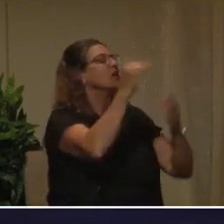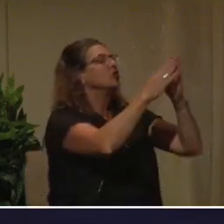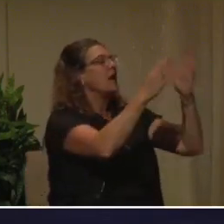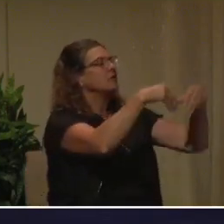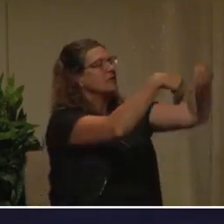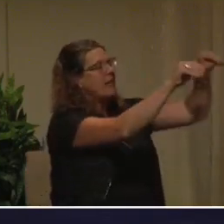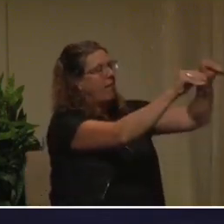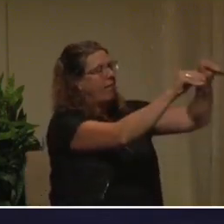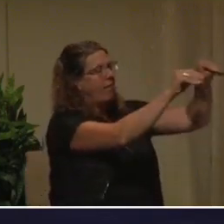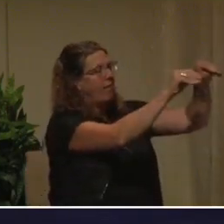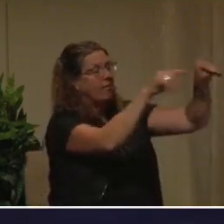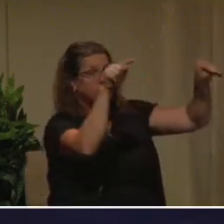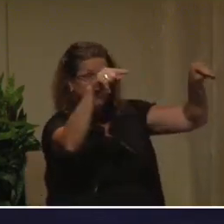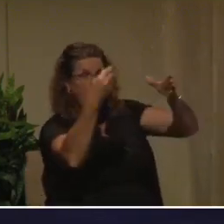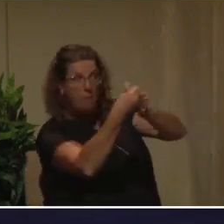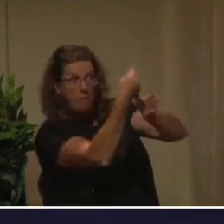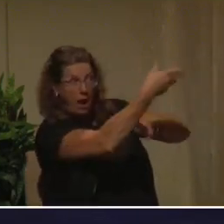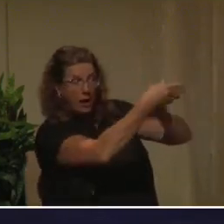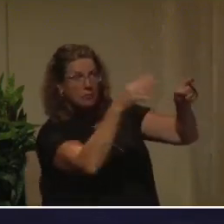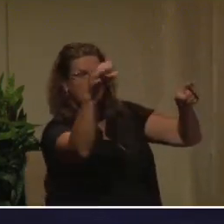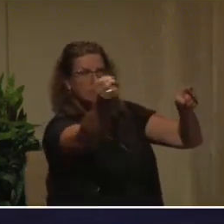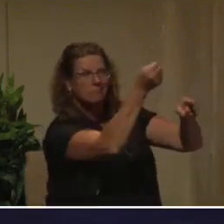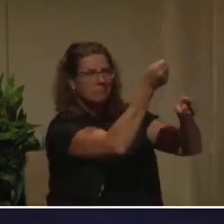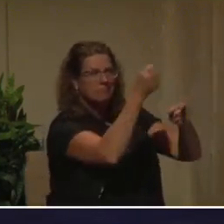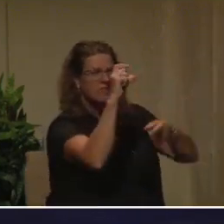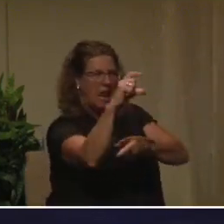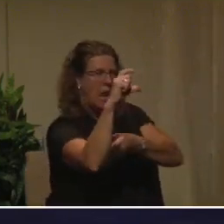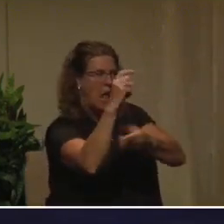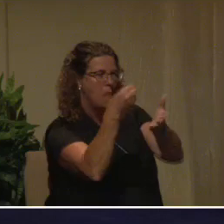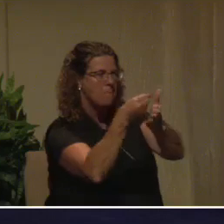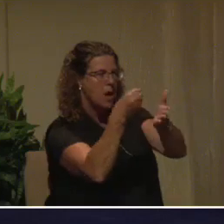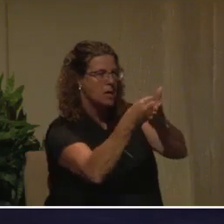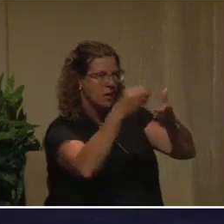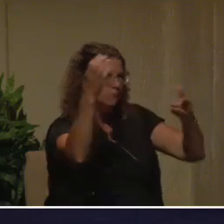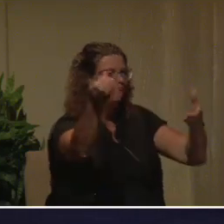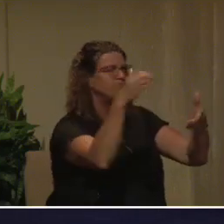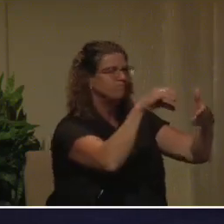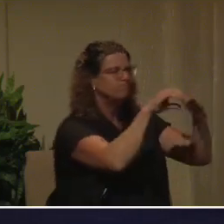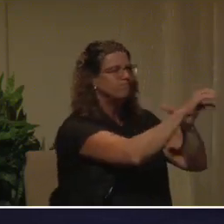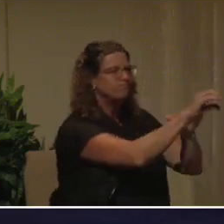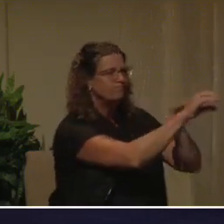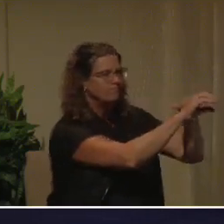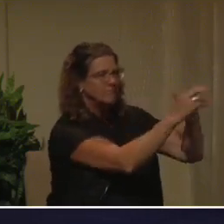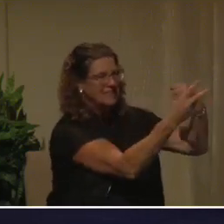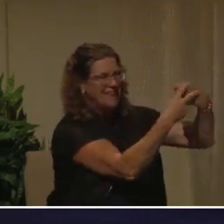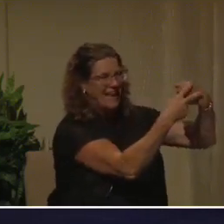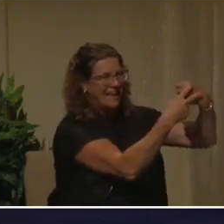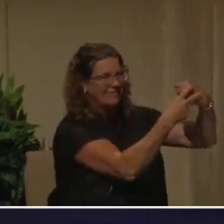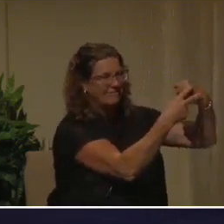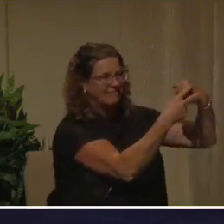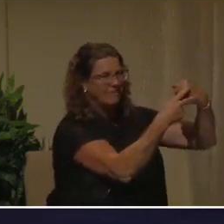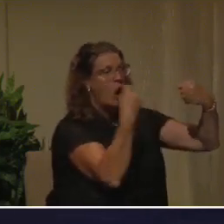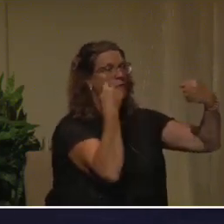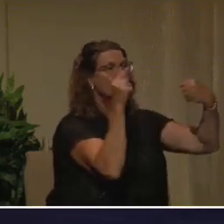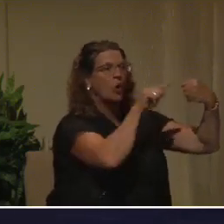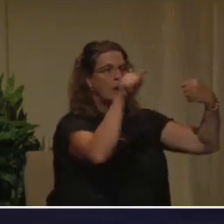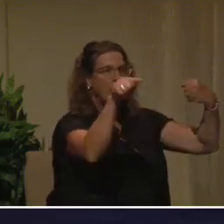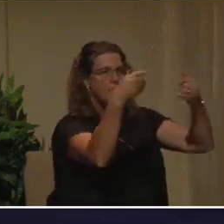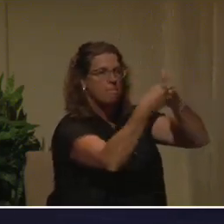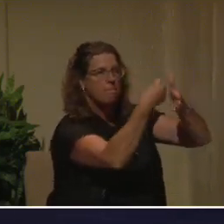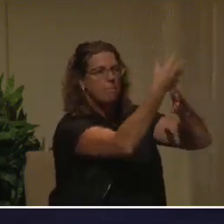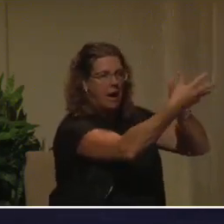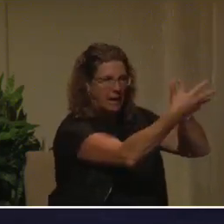deposit enough to make it painful if they would ever back out. The intention is that they're giving you a little bit